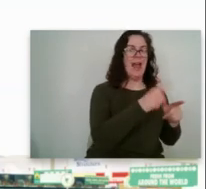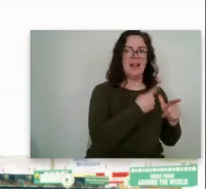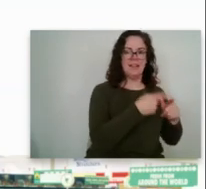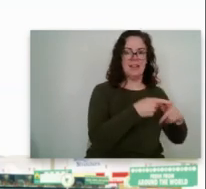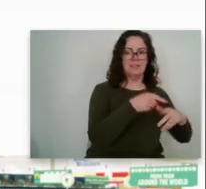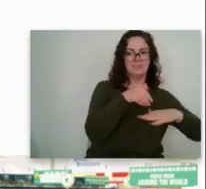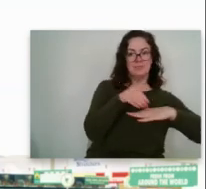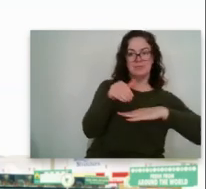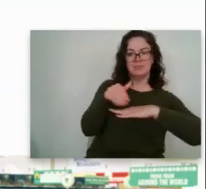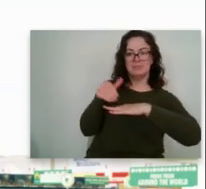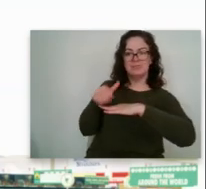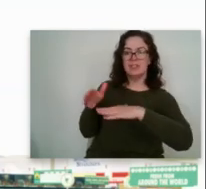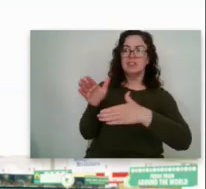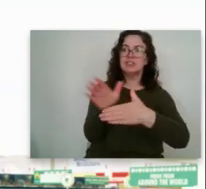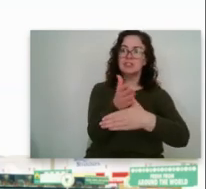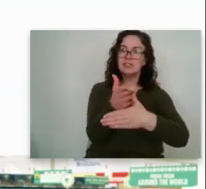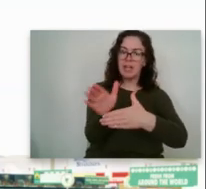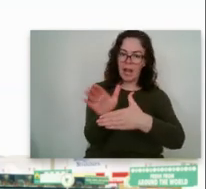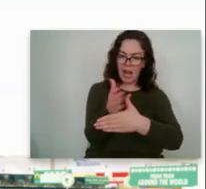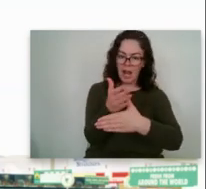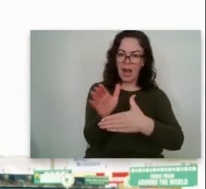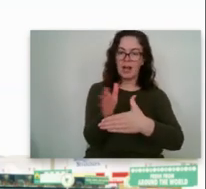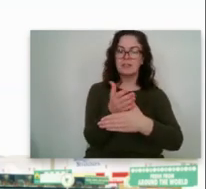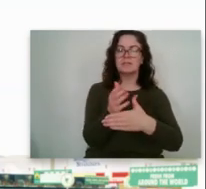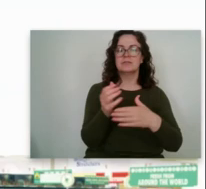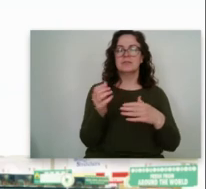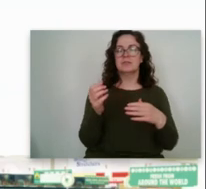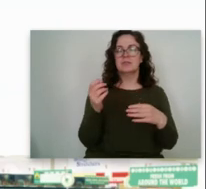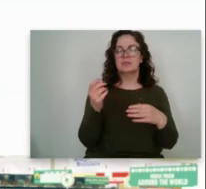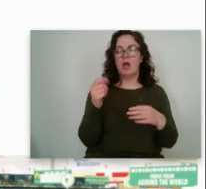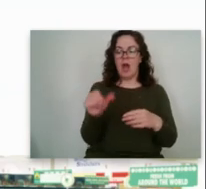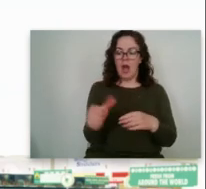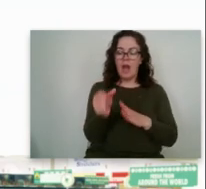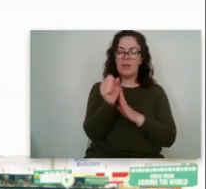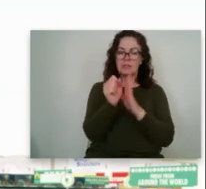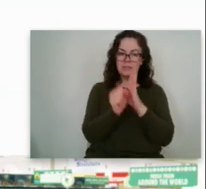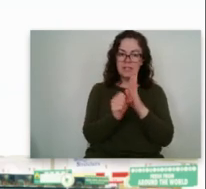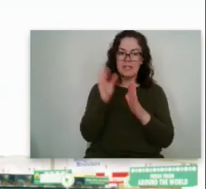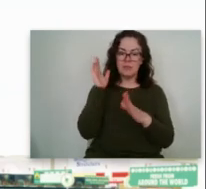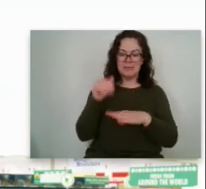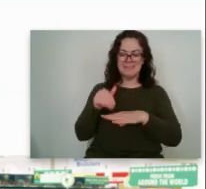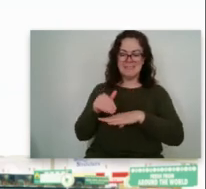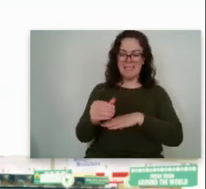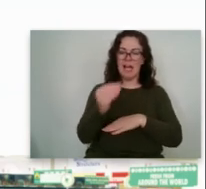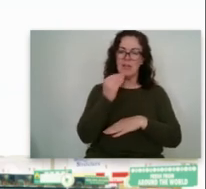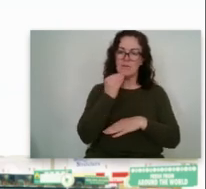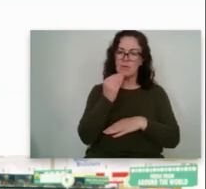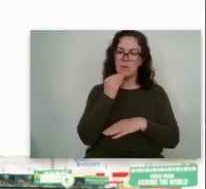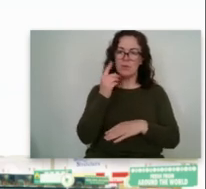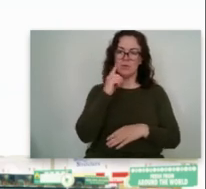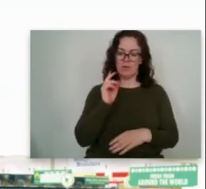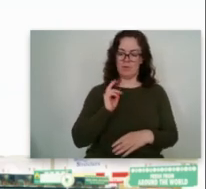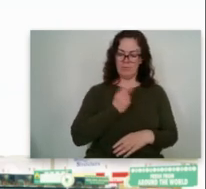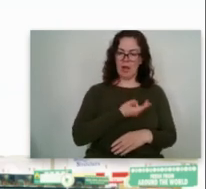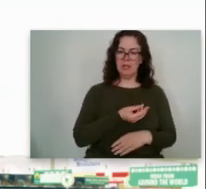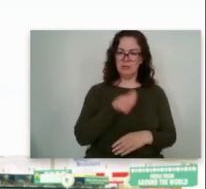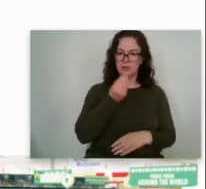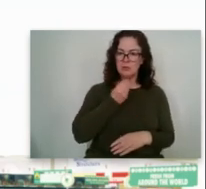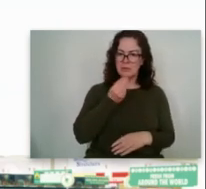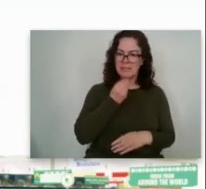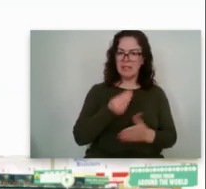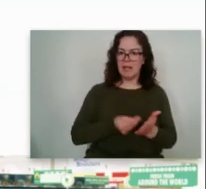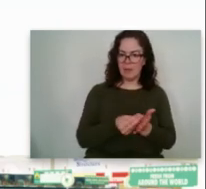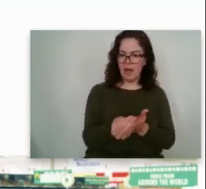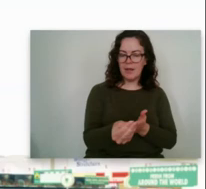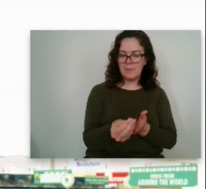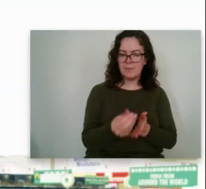Other states ship us their food so that we are able to purchase it in our communities. So